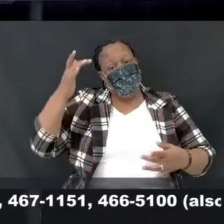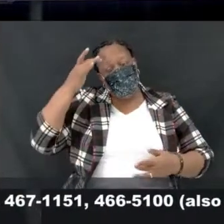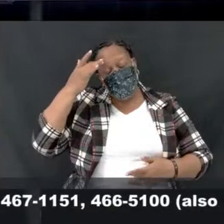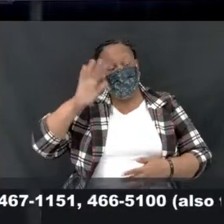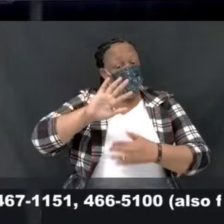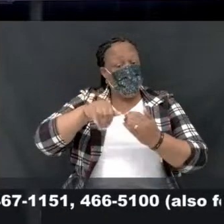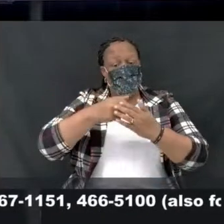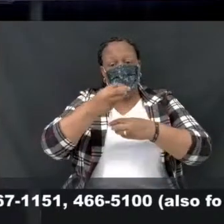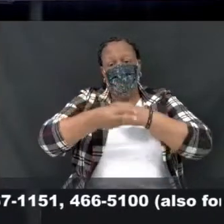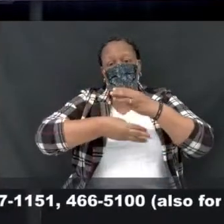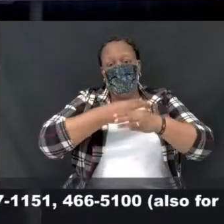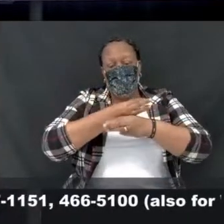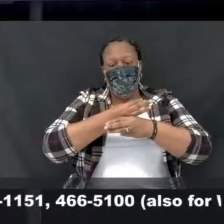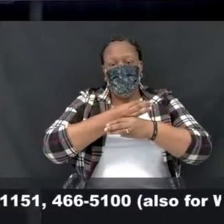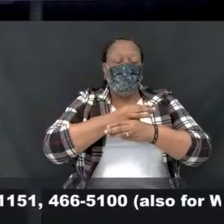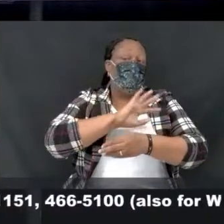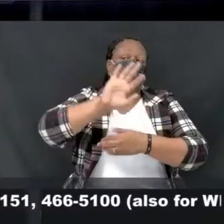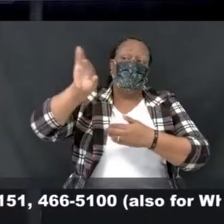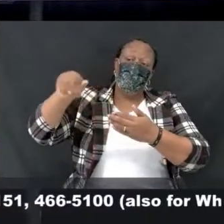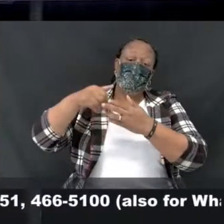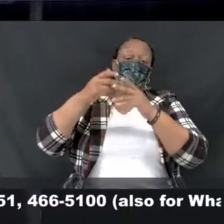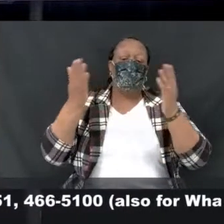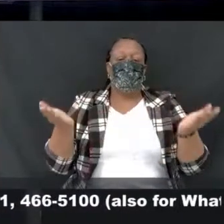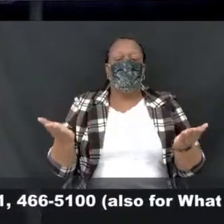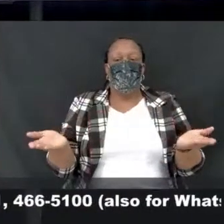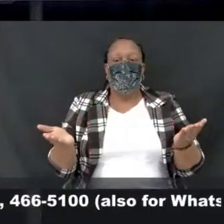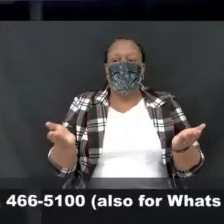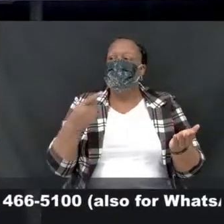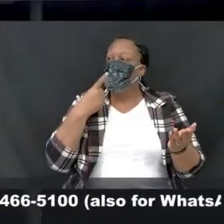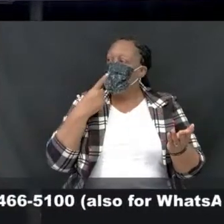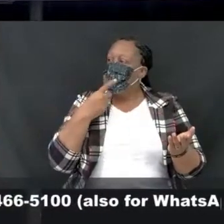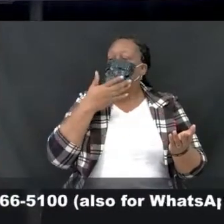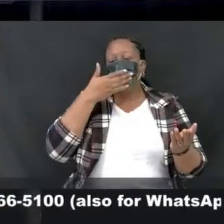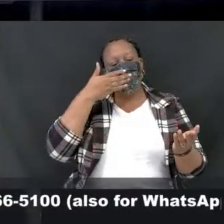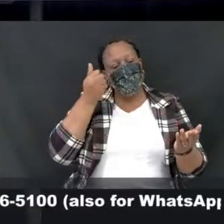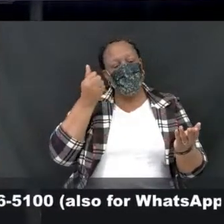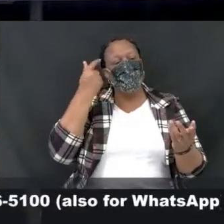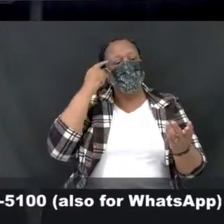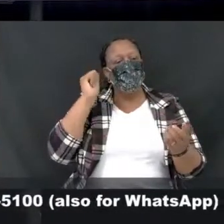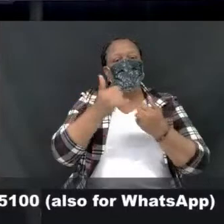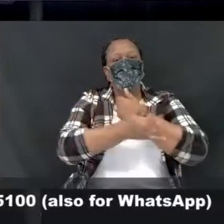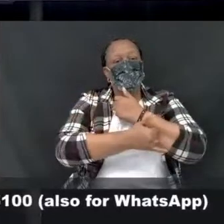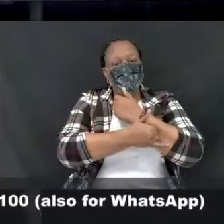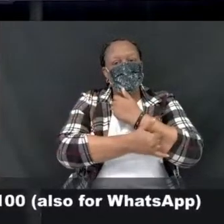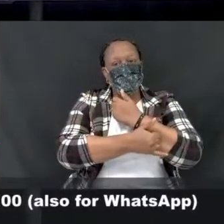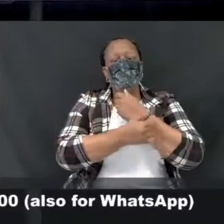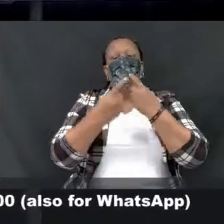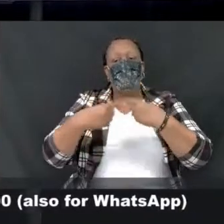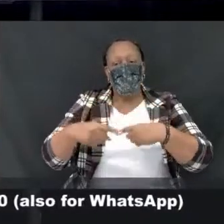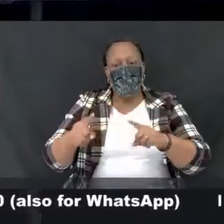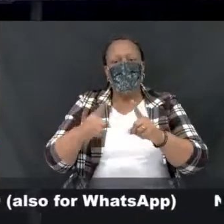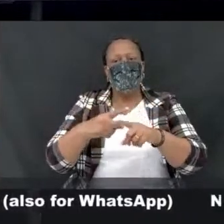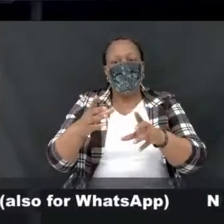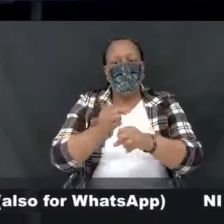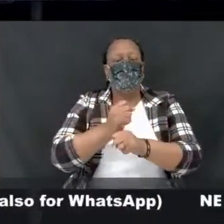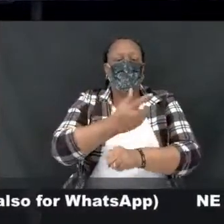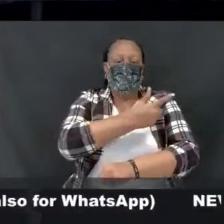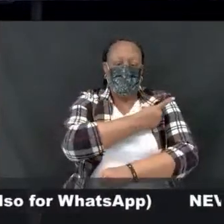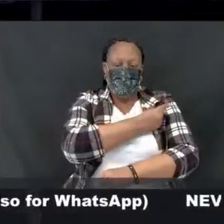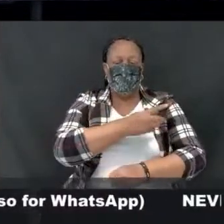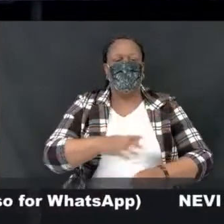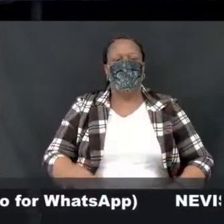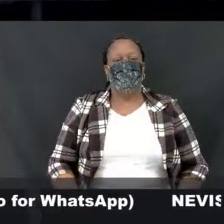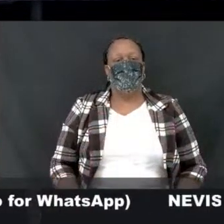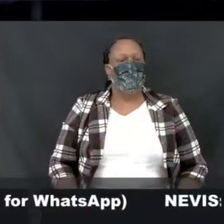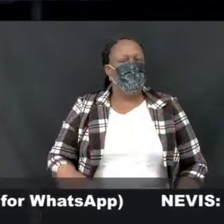you rose to the occasion and did what was best for your country and in turn yourself. It could not have been an easy